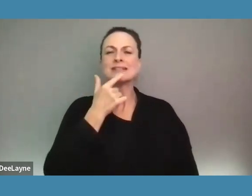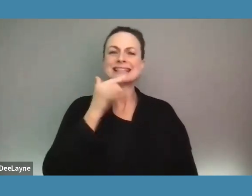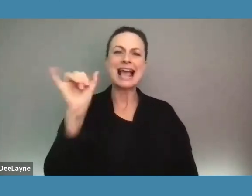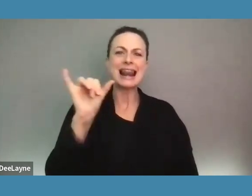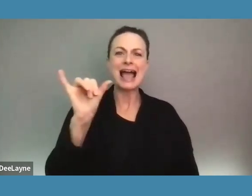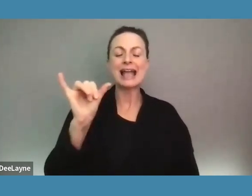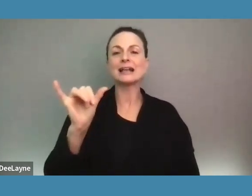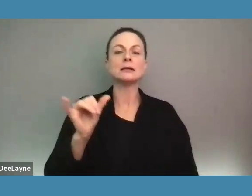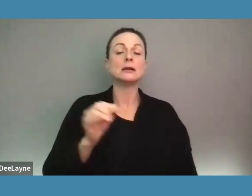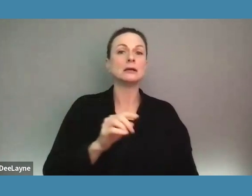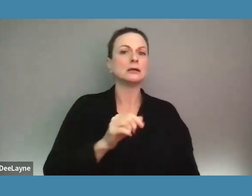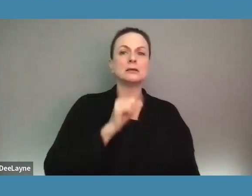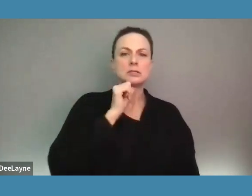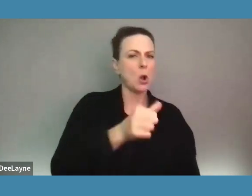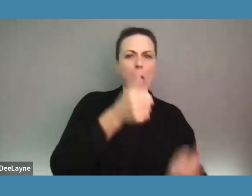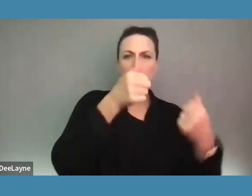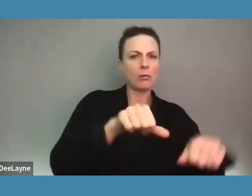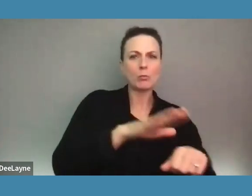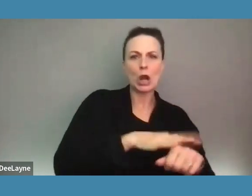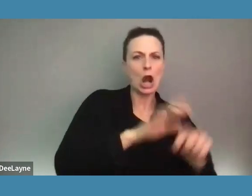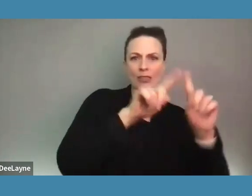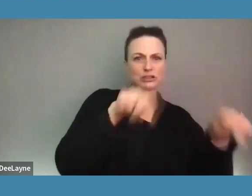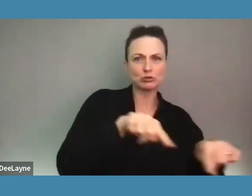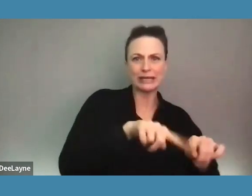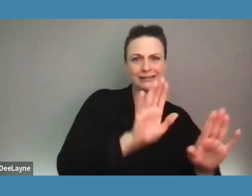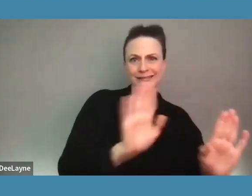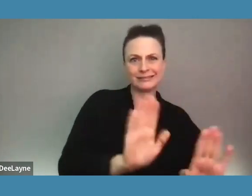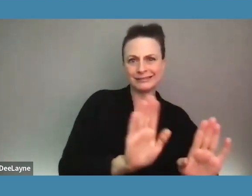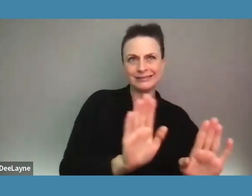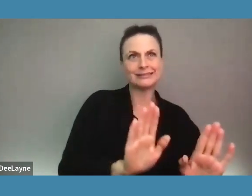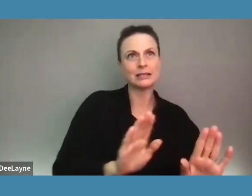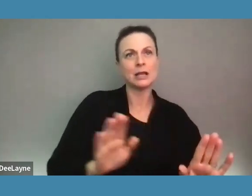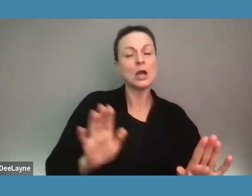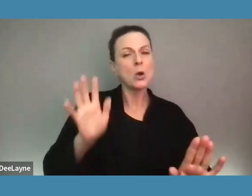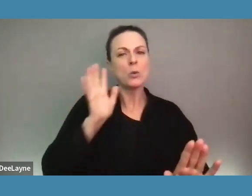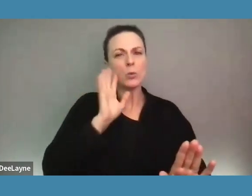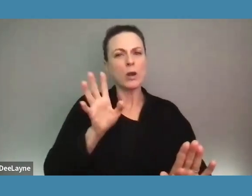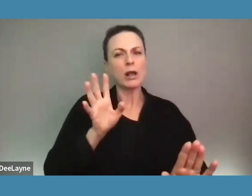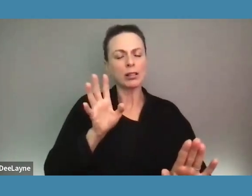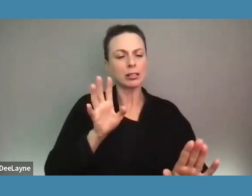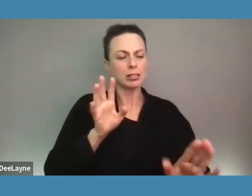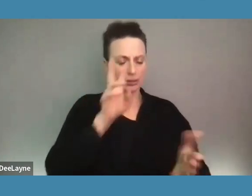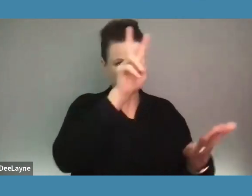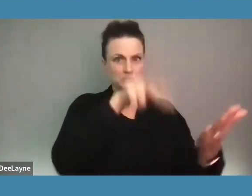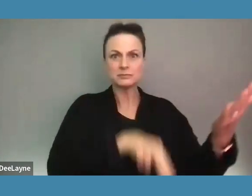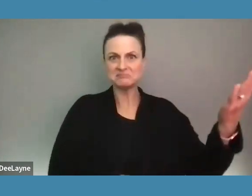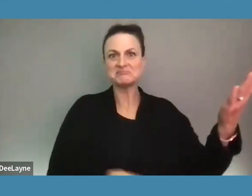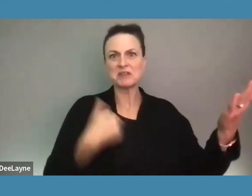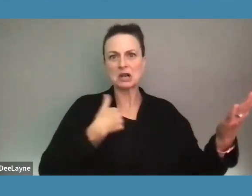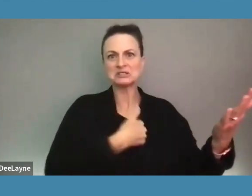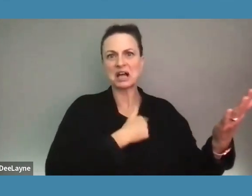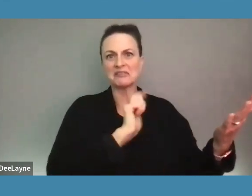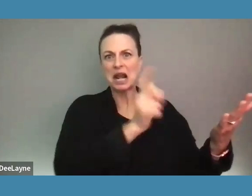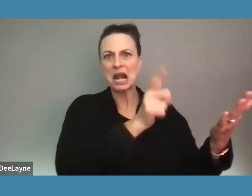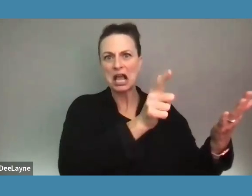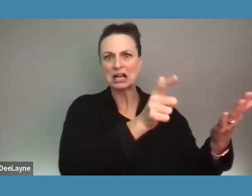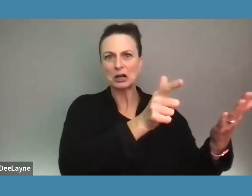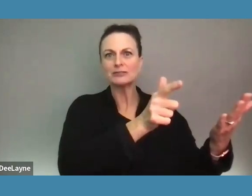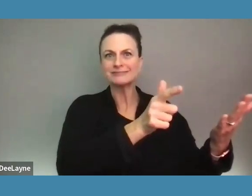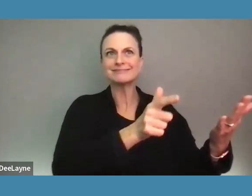let's not put that on the screen. And we'll be able to go through that though.